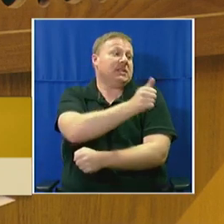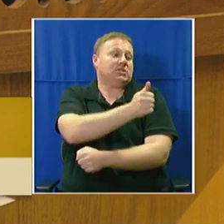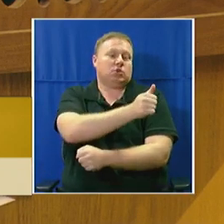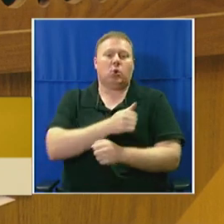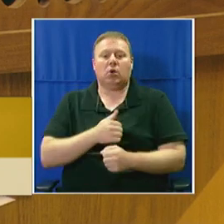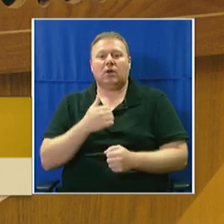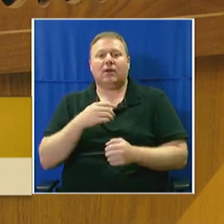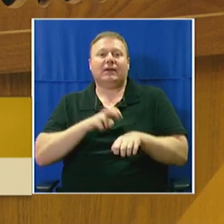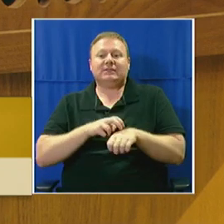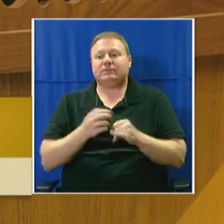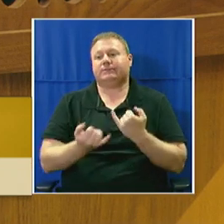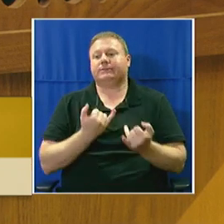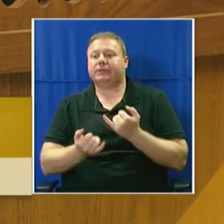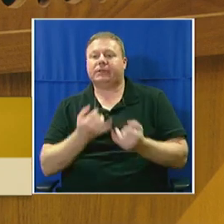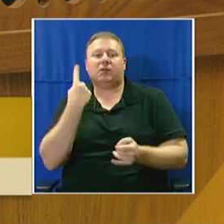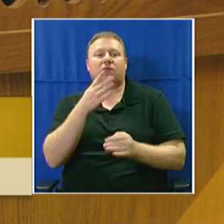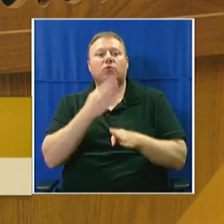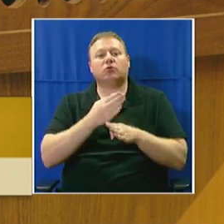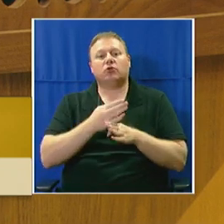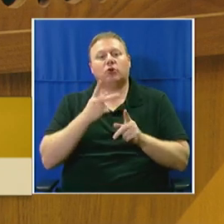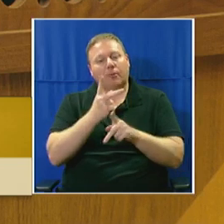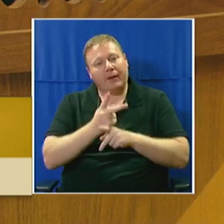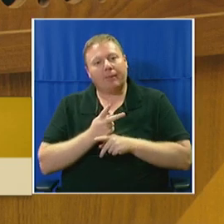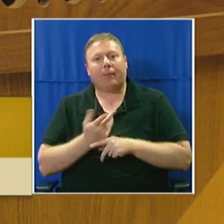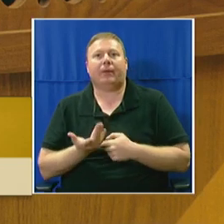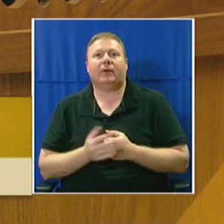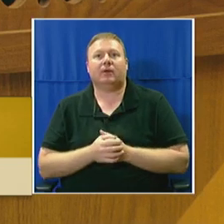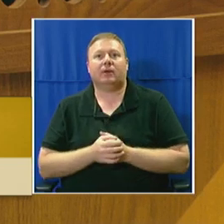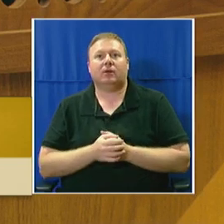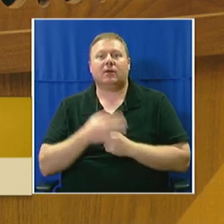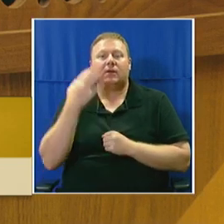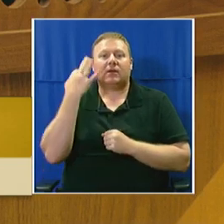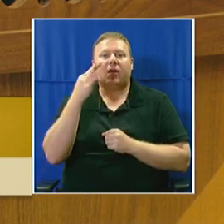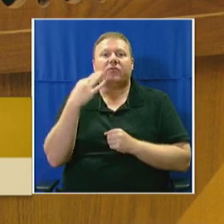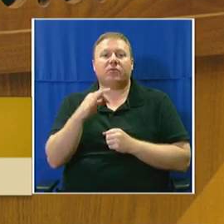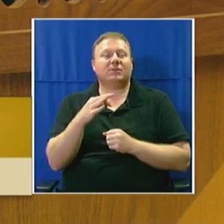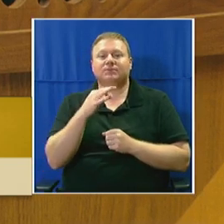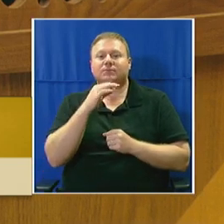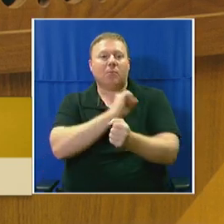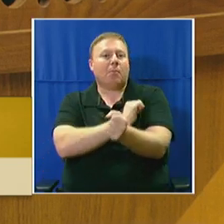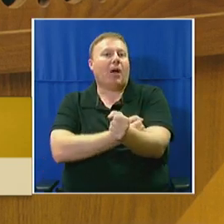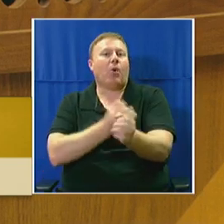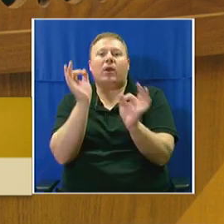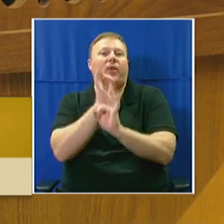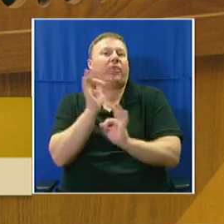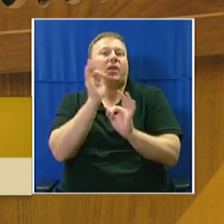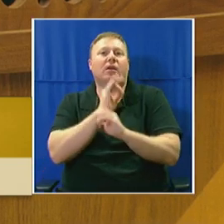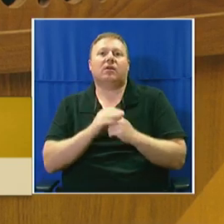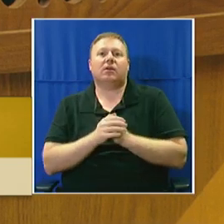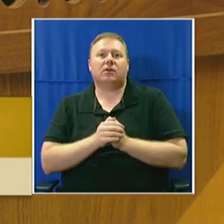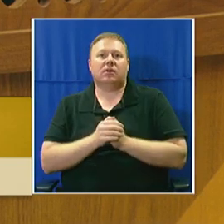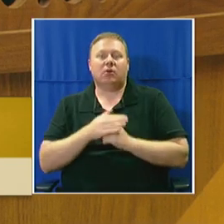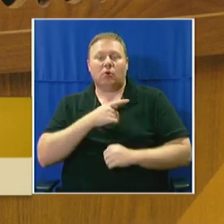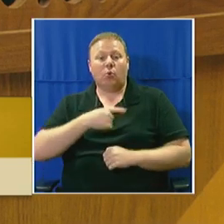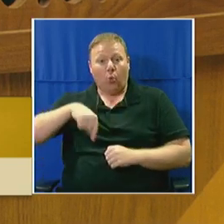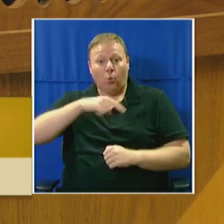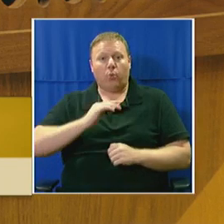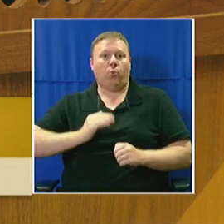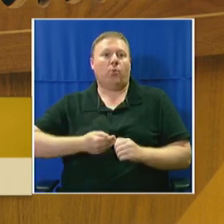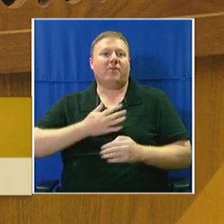no guarantee that the young toddler at crash will not be raped and killed the next hour or we don't know if the woman in the office next